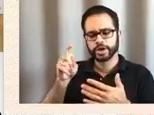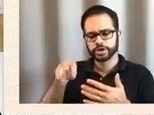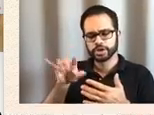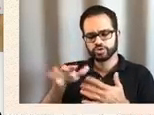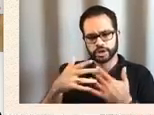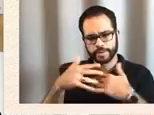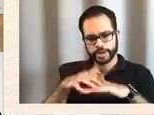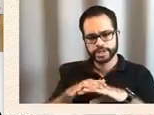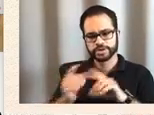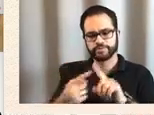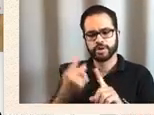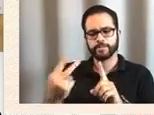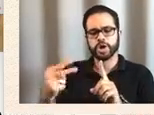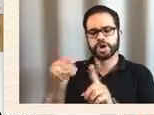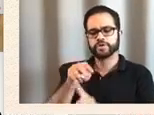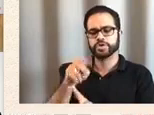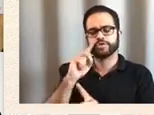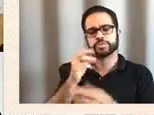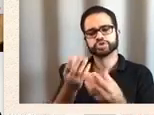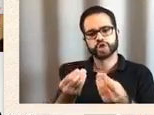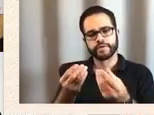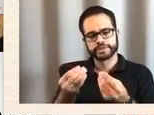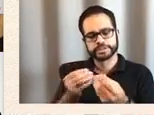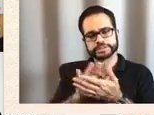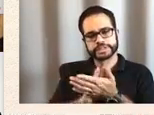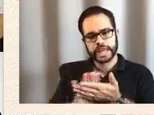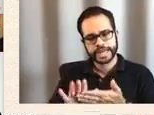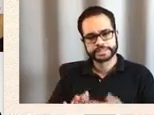view of softness and of kindness.